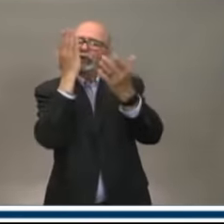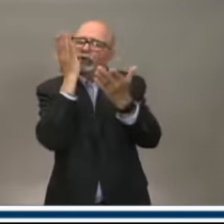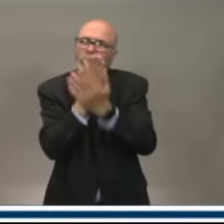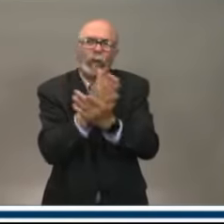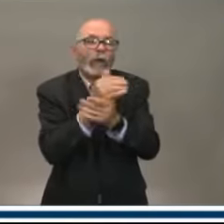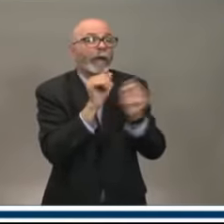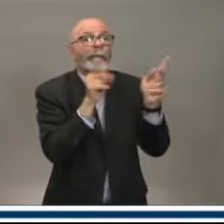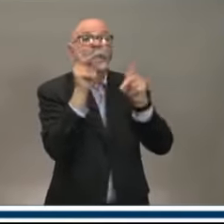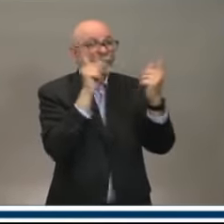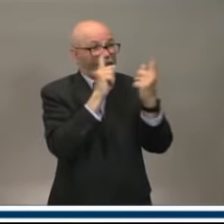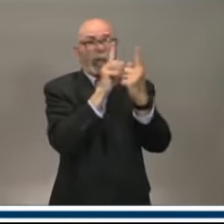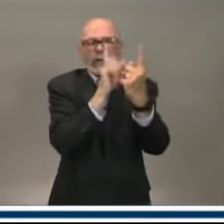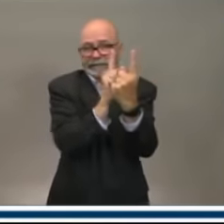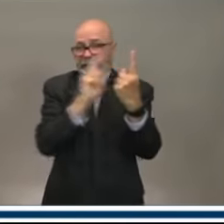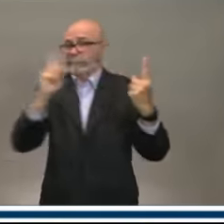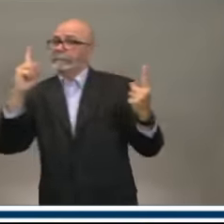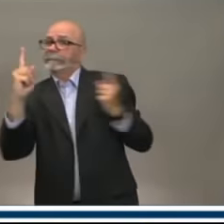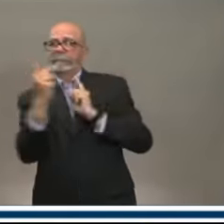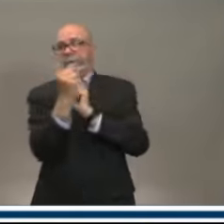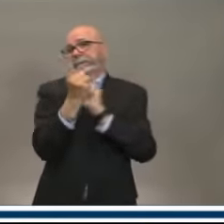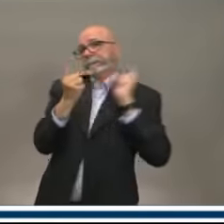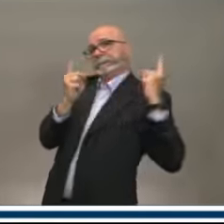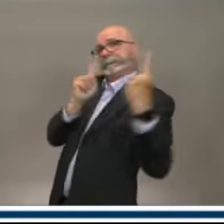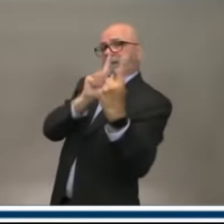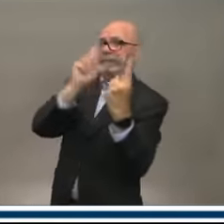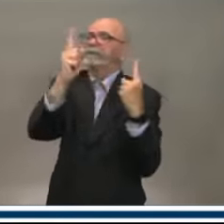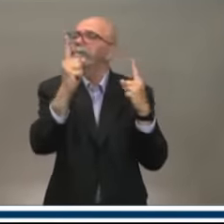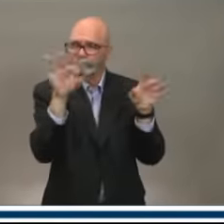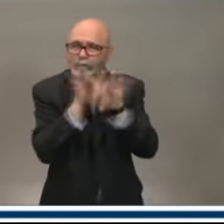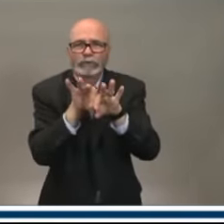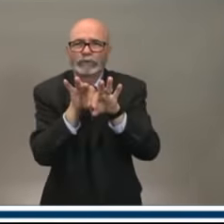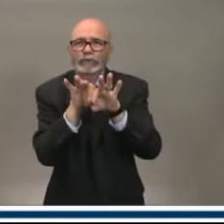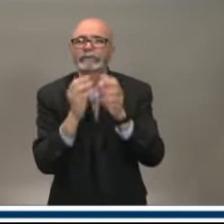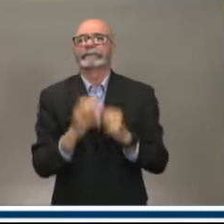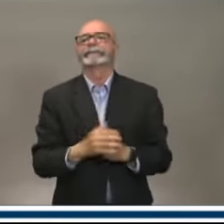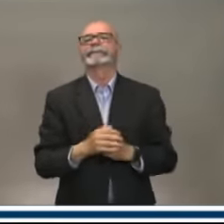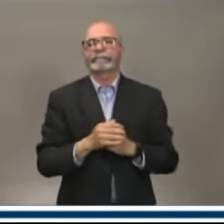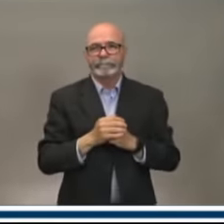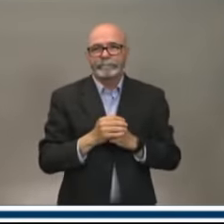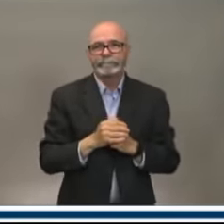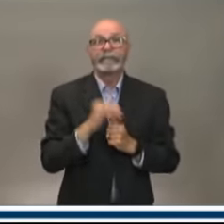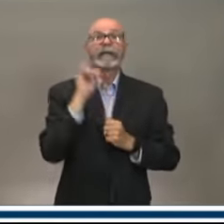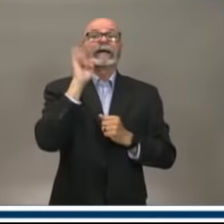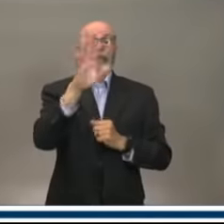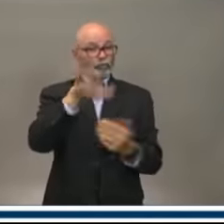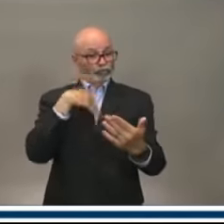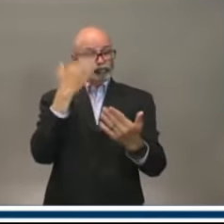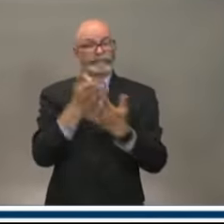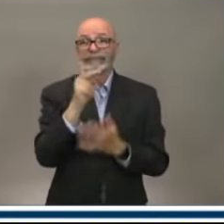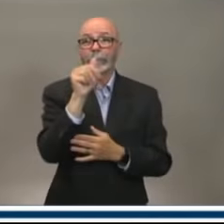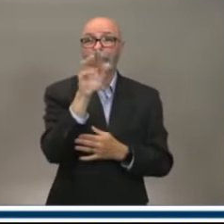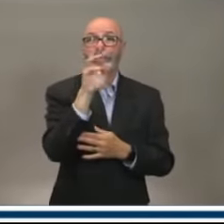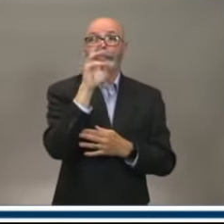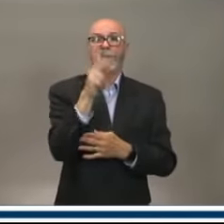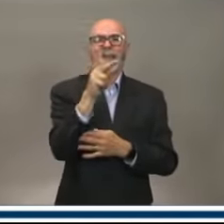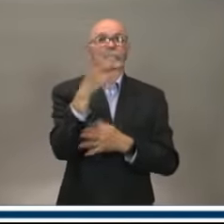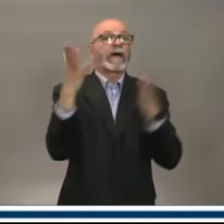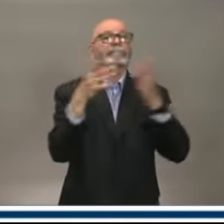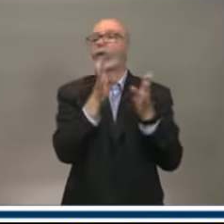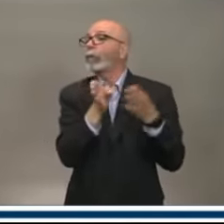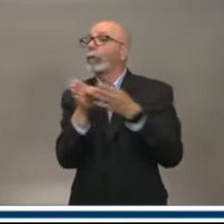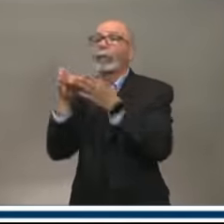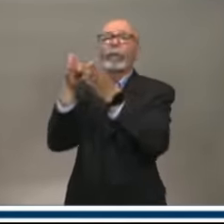the appropriate space. And if you happen to arrive at a park or a trailhead where there's a full parking